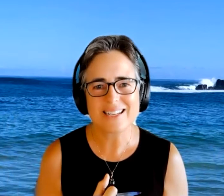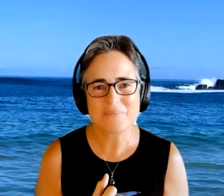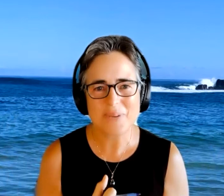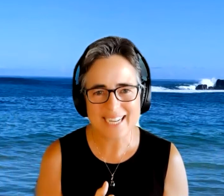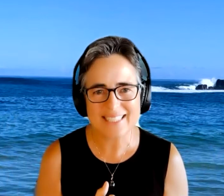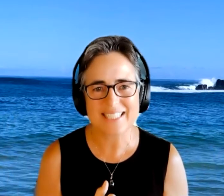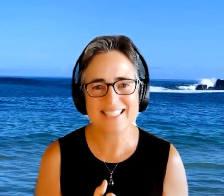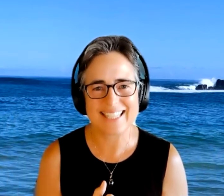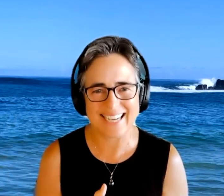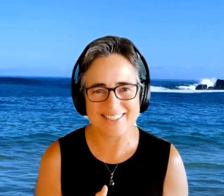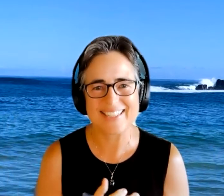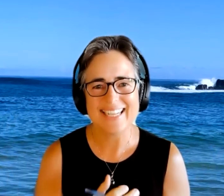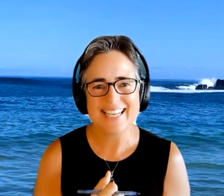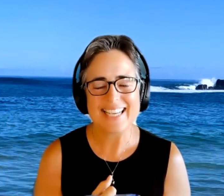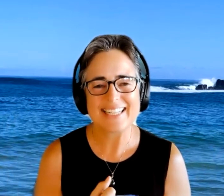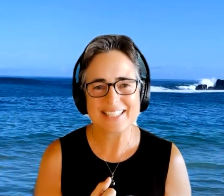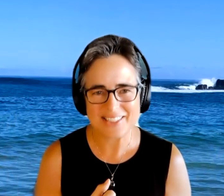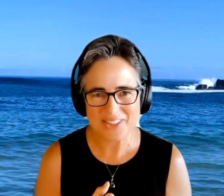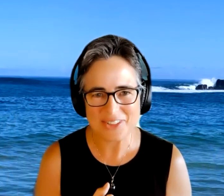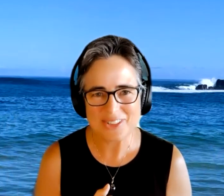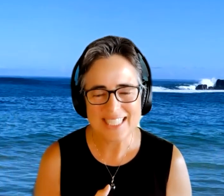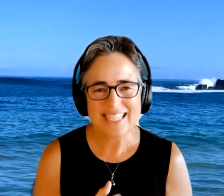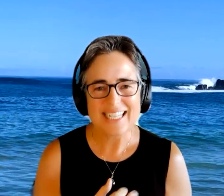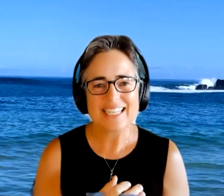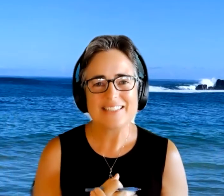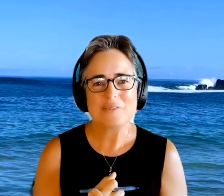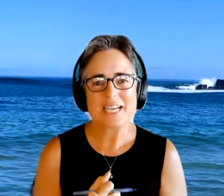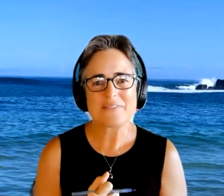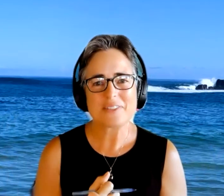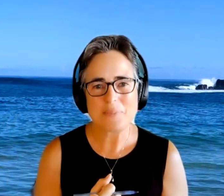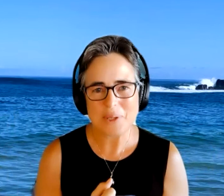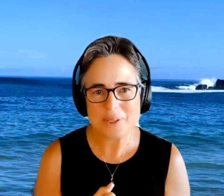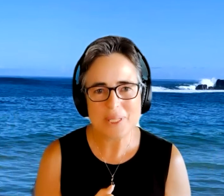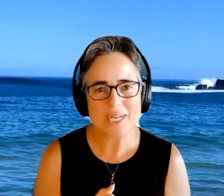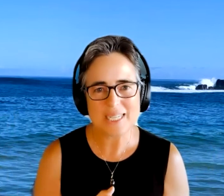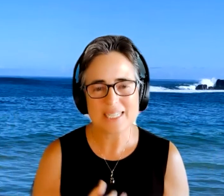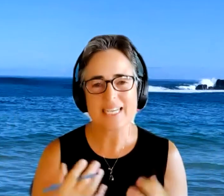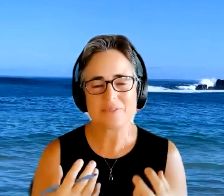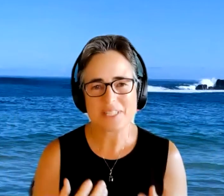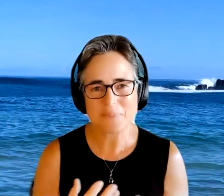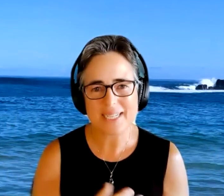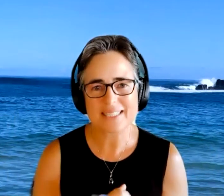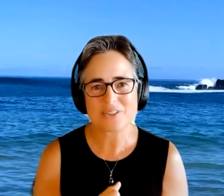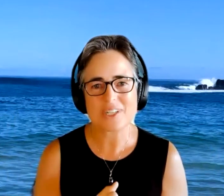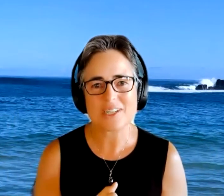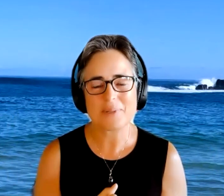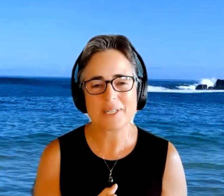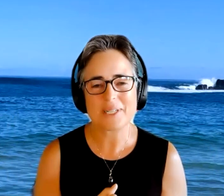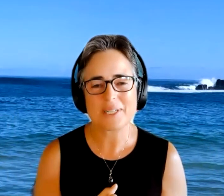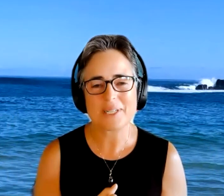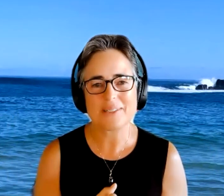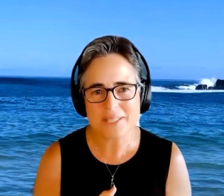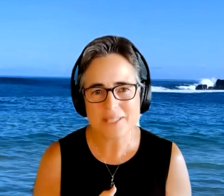are paddling together in a canoe, and we have to pull on and respect and draw